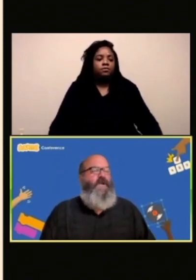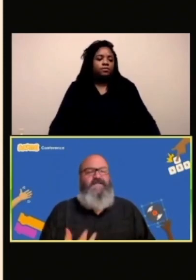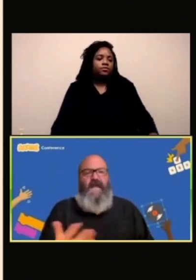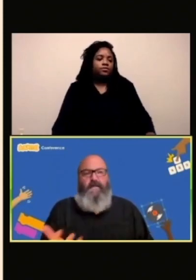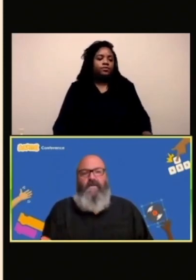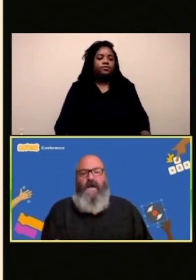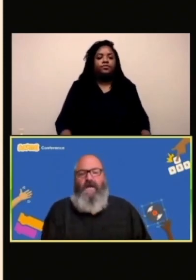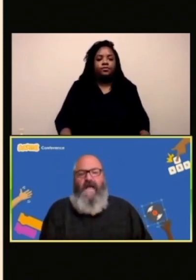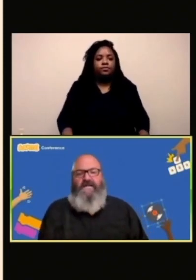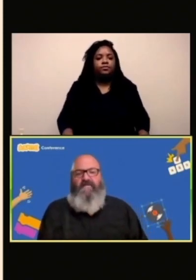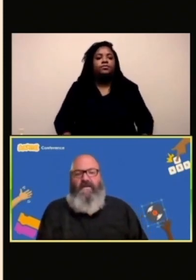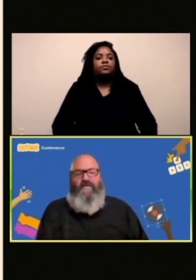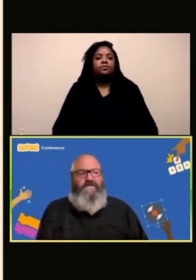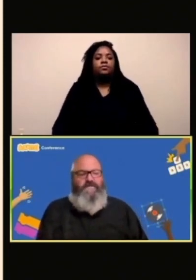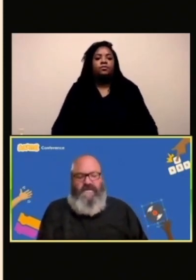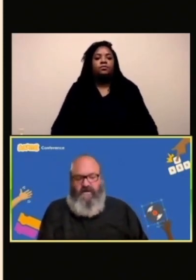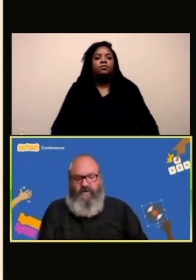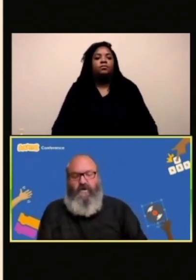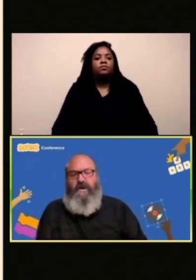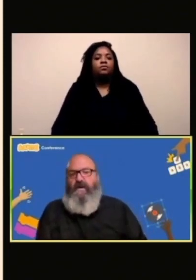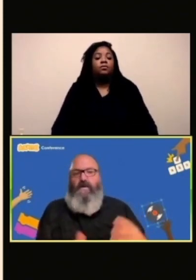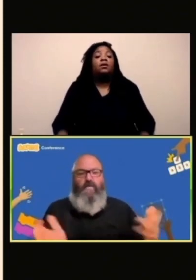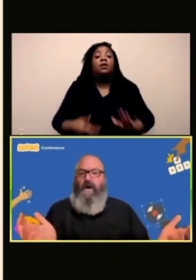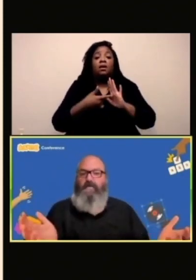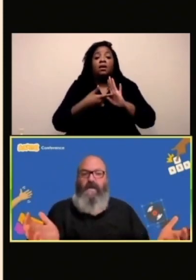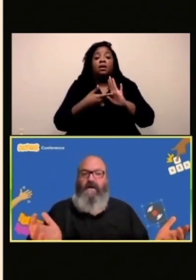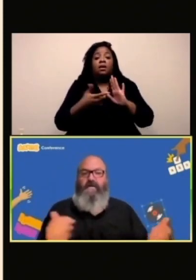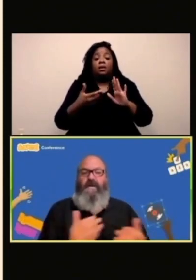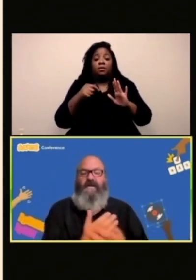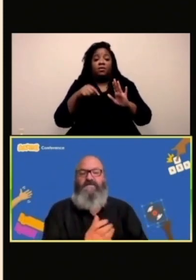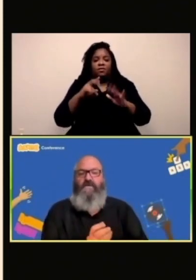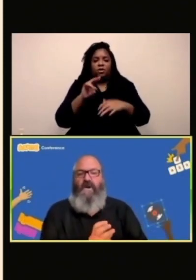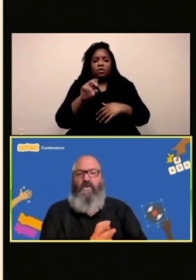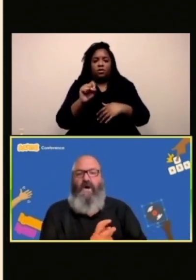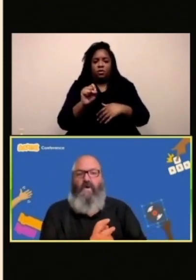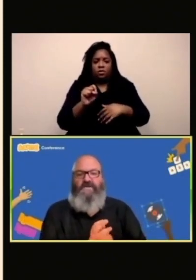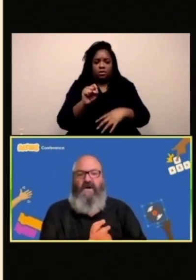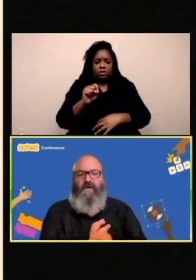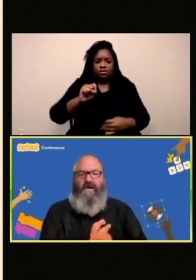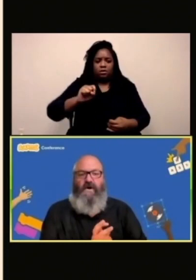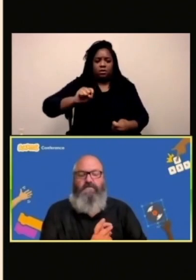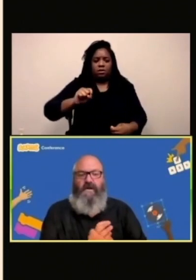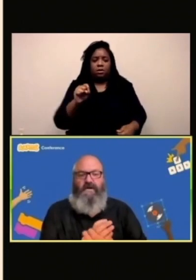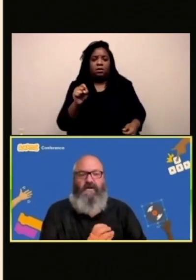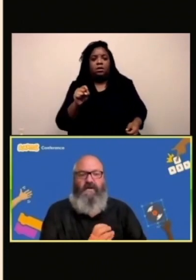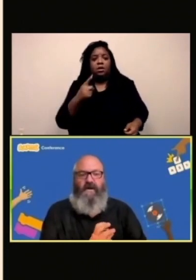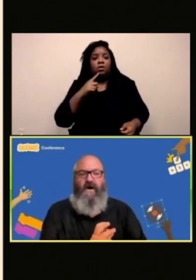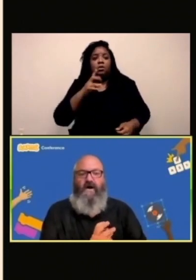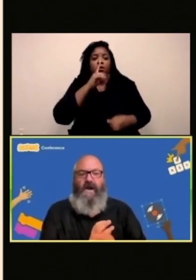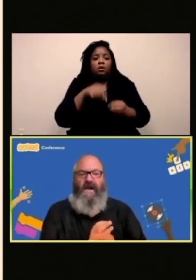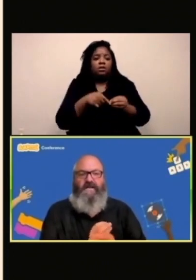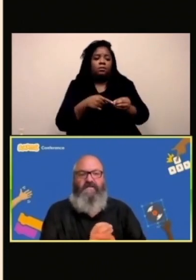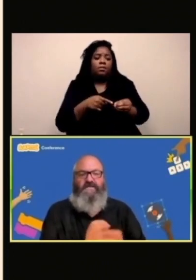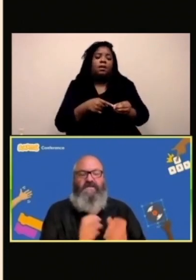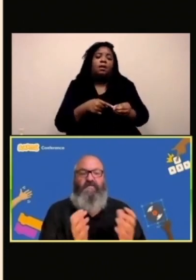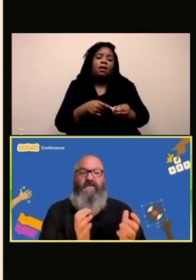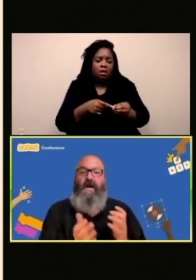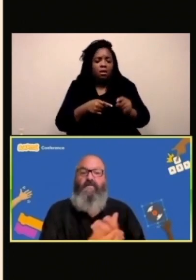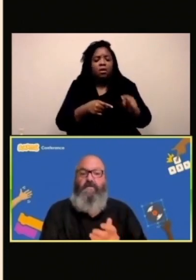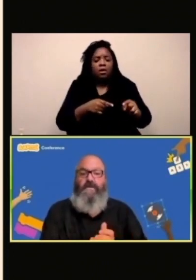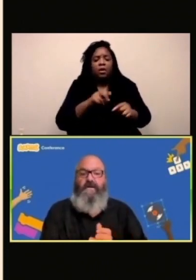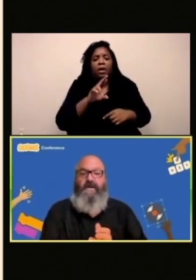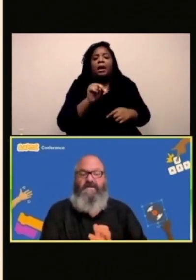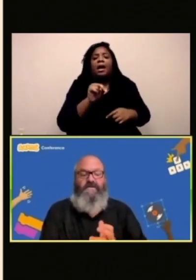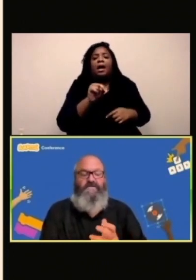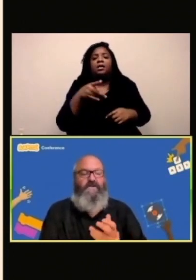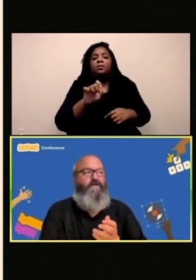So an example activity from this particular unit, unplugged, because we always talk about unplugged and online activities and the value